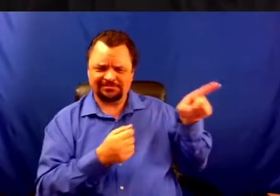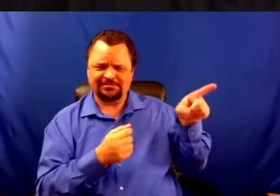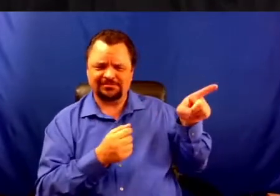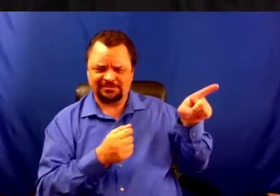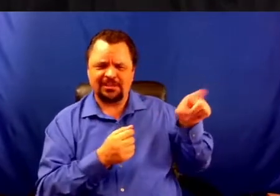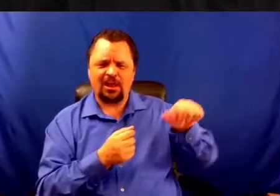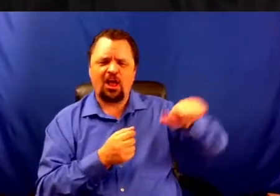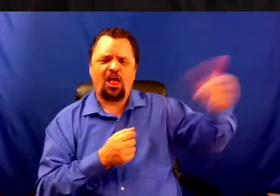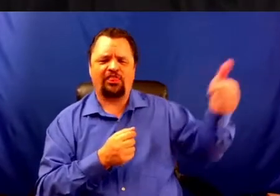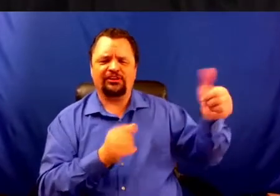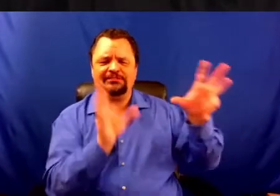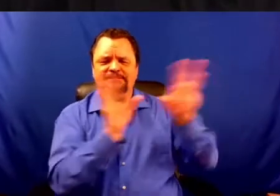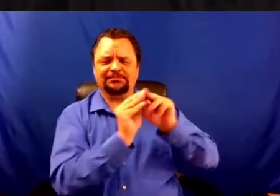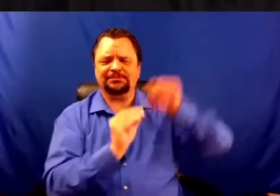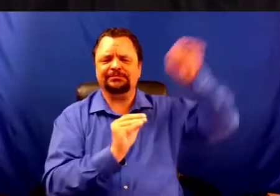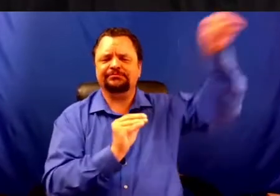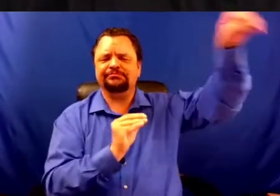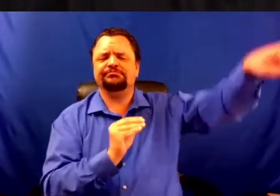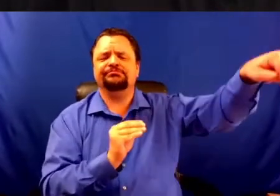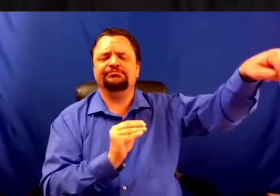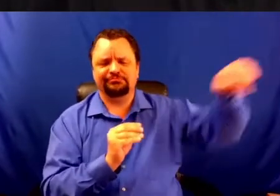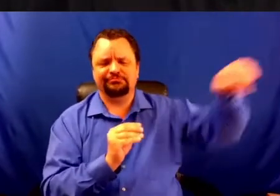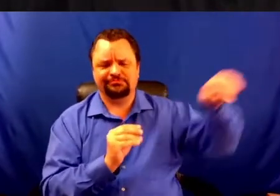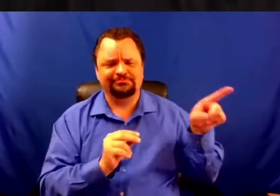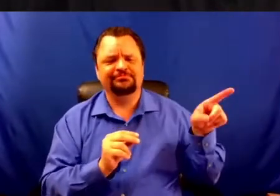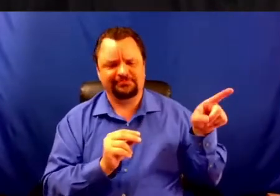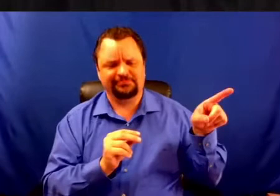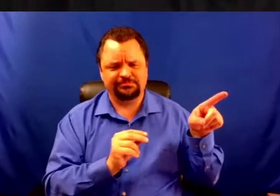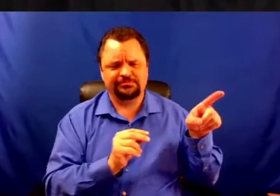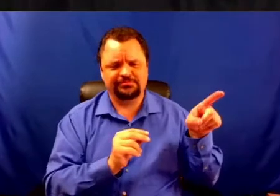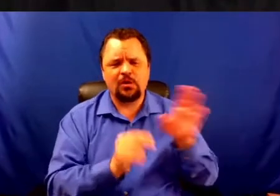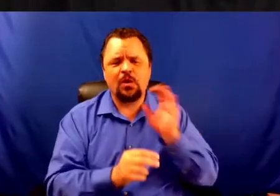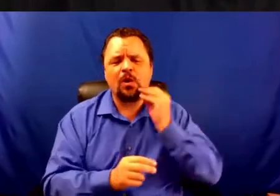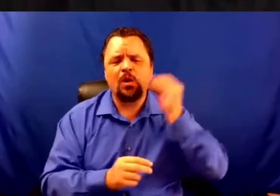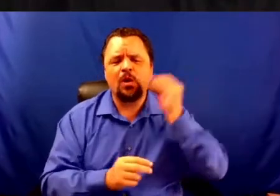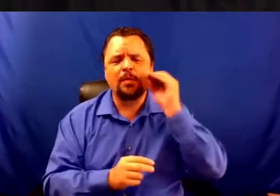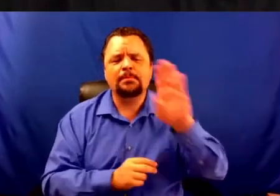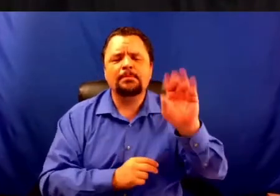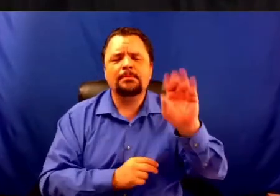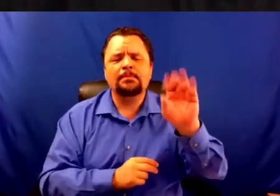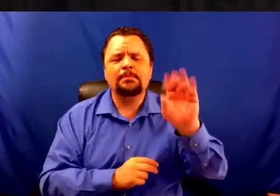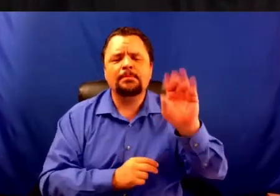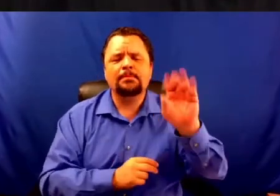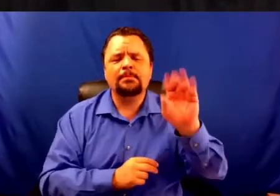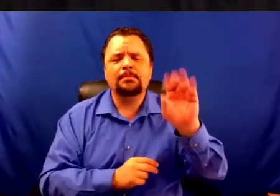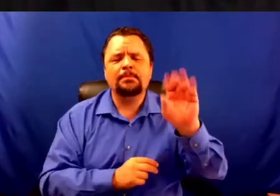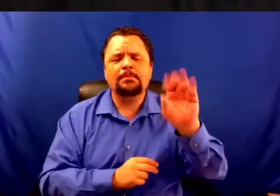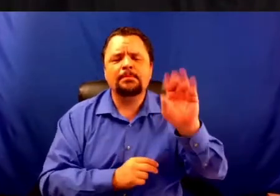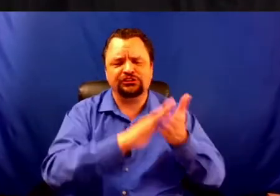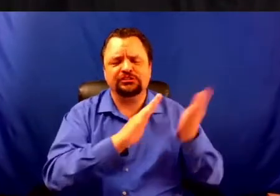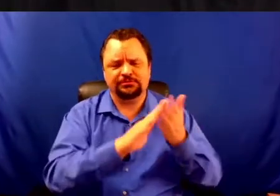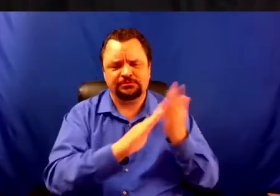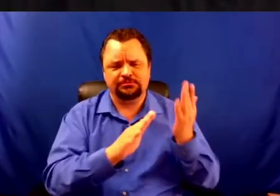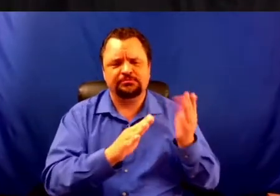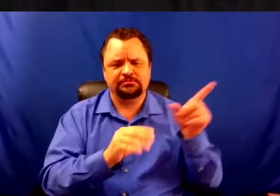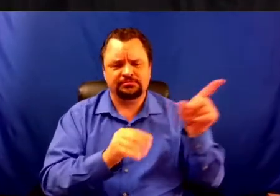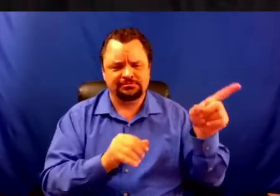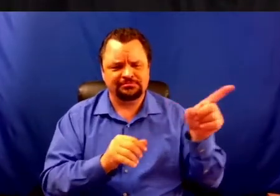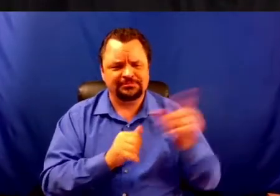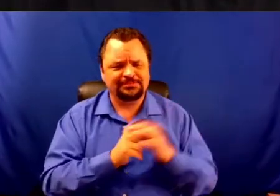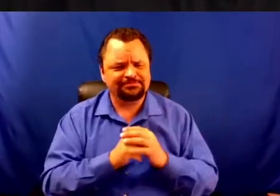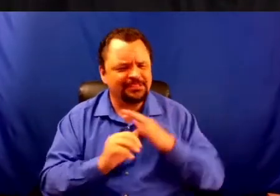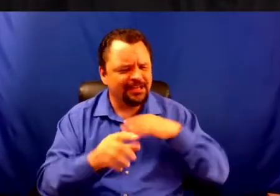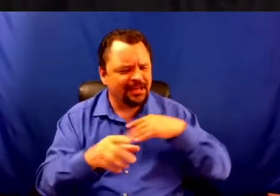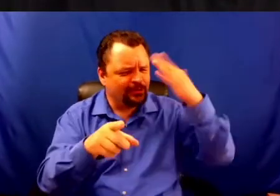Okay. Because this is, we recognize the homebound operation that, I don't know